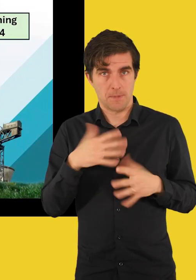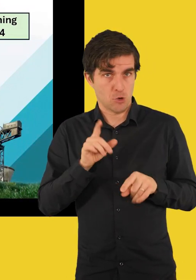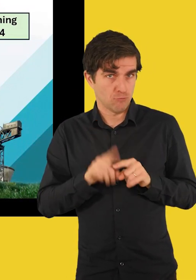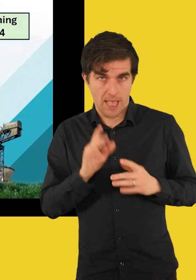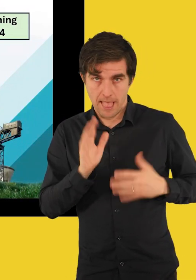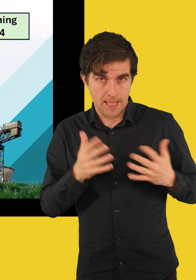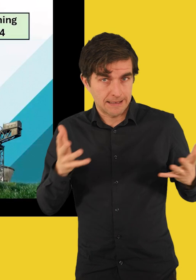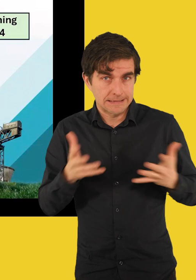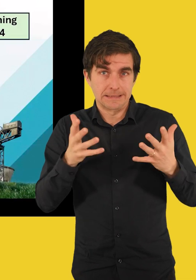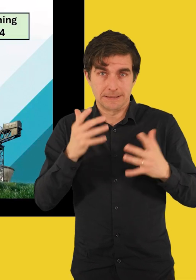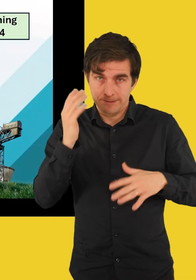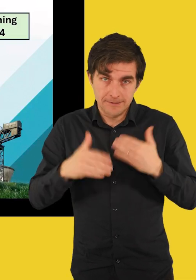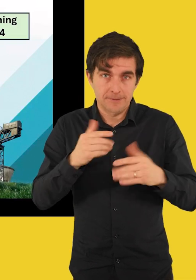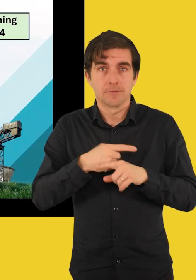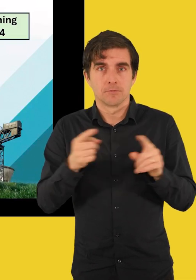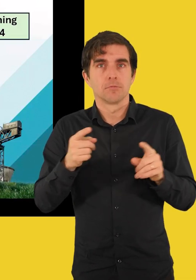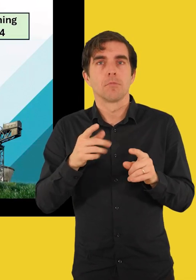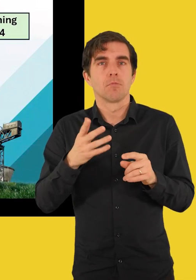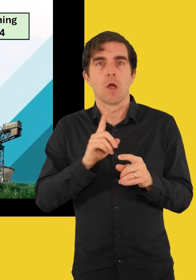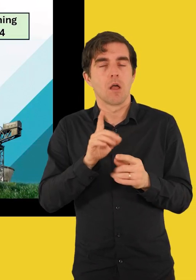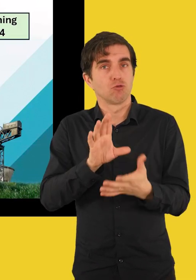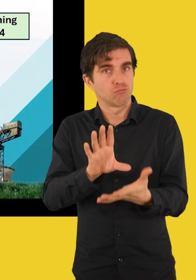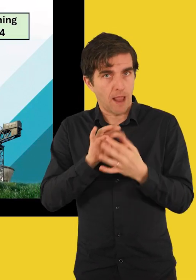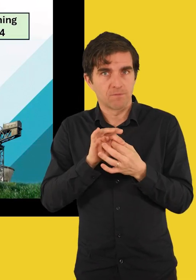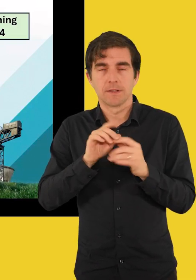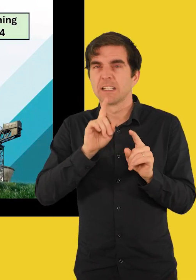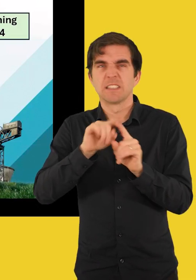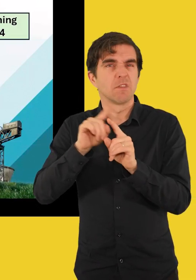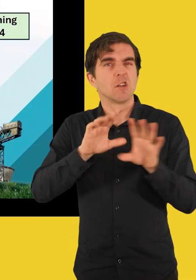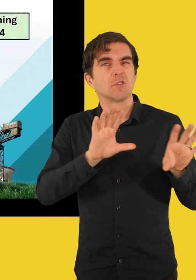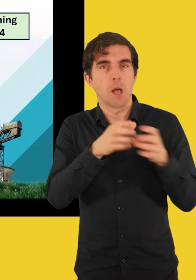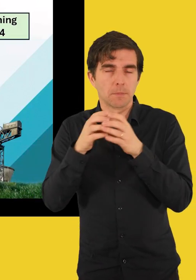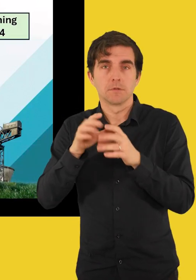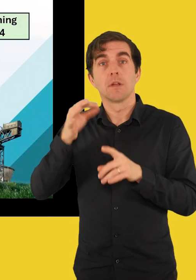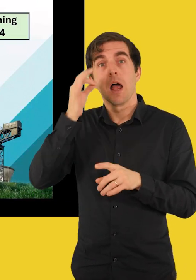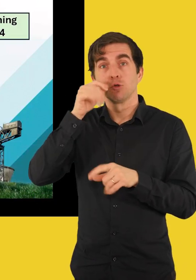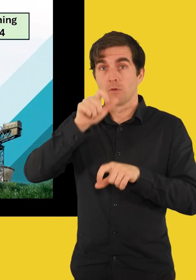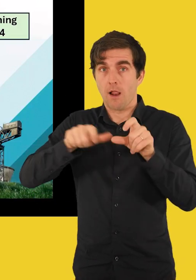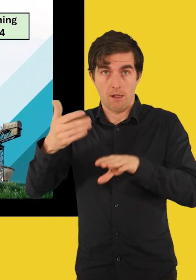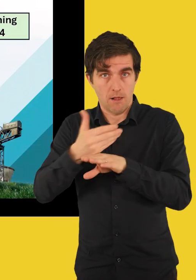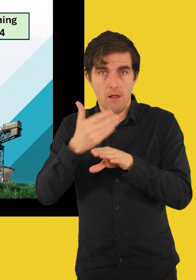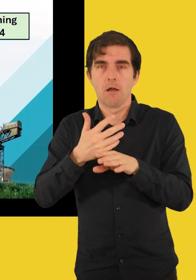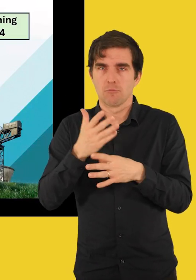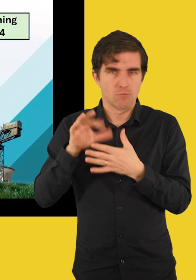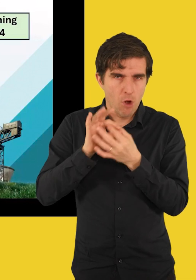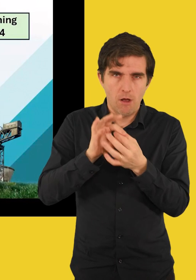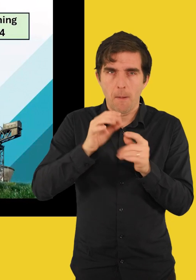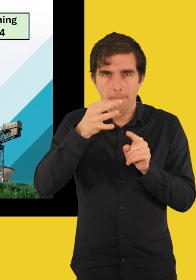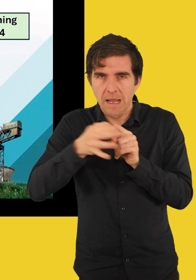ways that we've tried to generate buy-in around this is by making it relevant to the different departments that council officers we were working